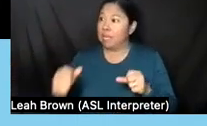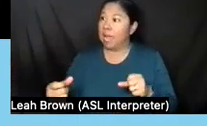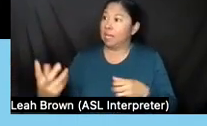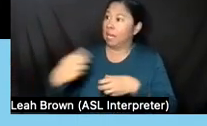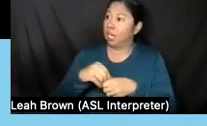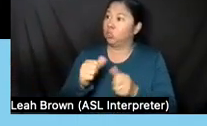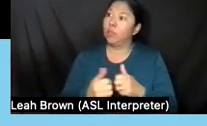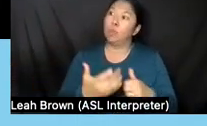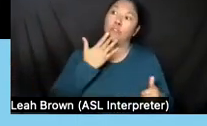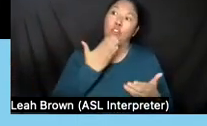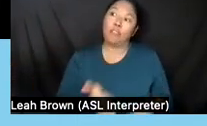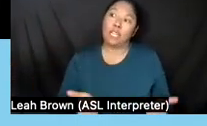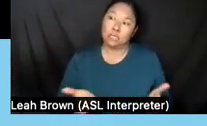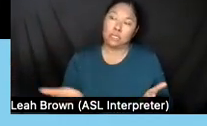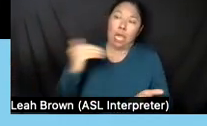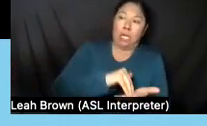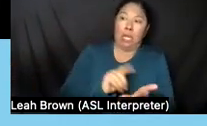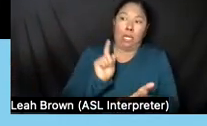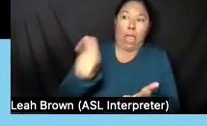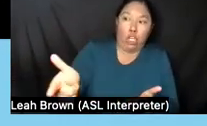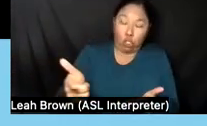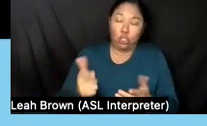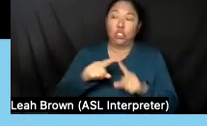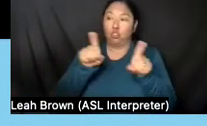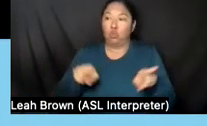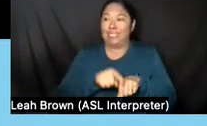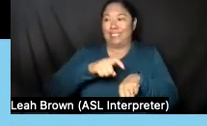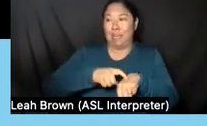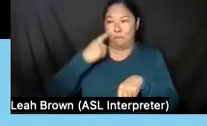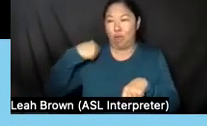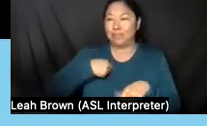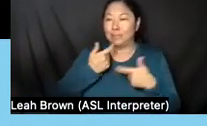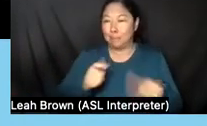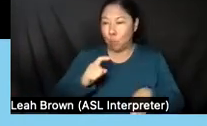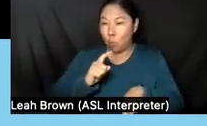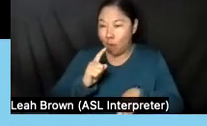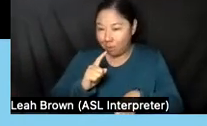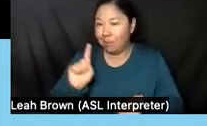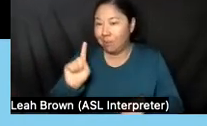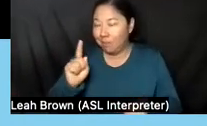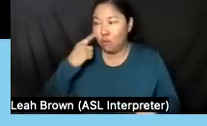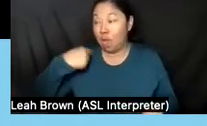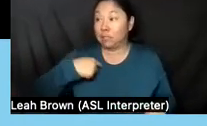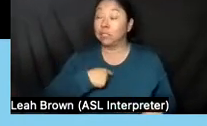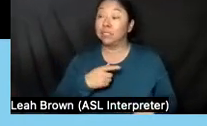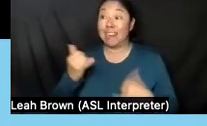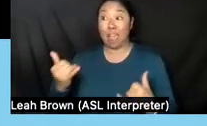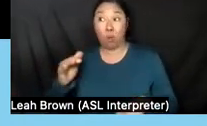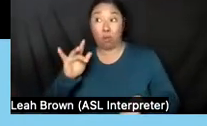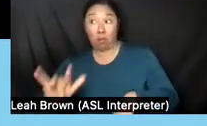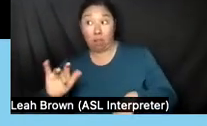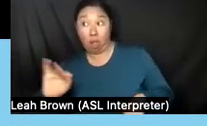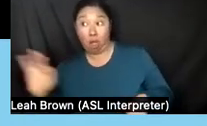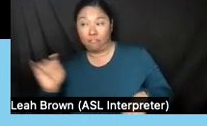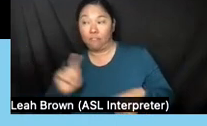So as we've shared, screen time is a big, big one. So let them know like, hey, we're going to turn off right now, but you can get it this evening, or we're going to be able